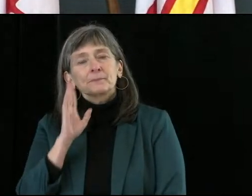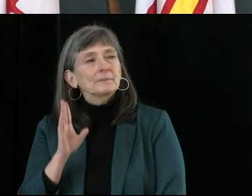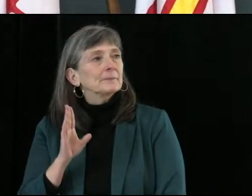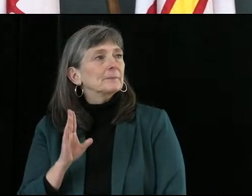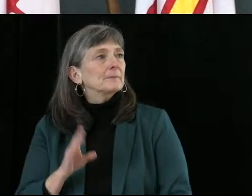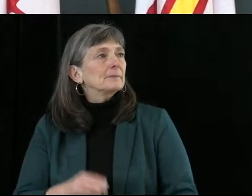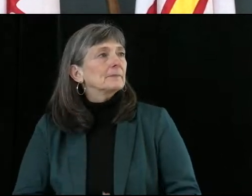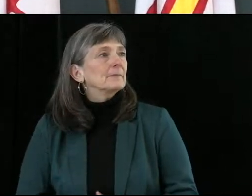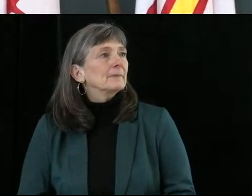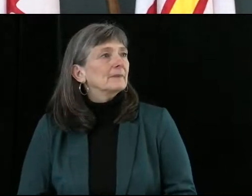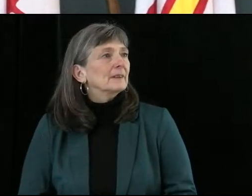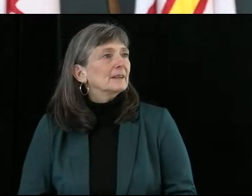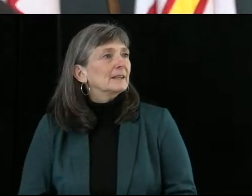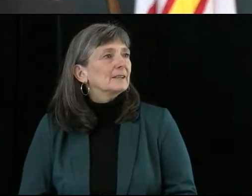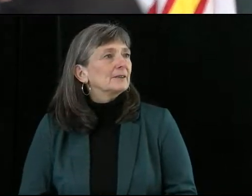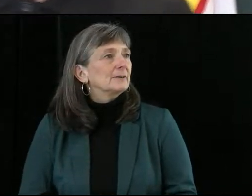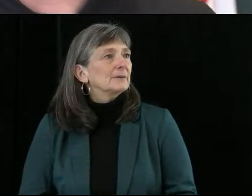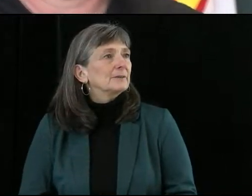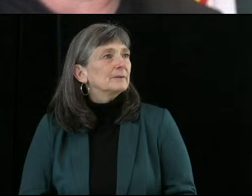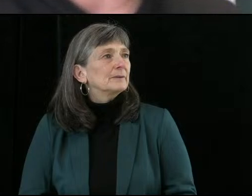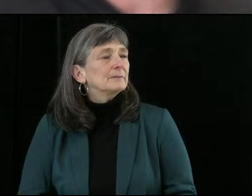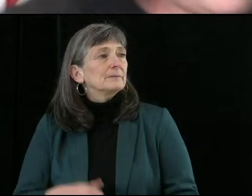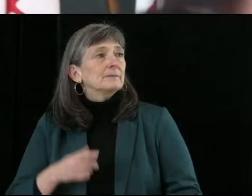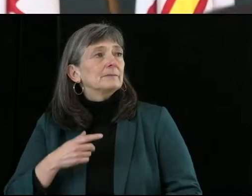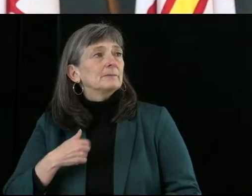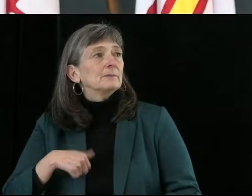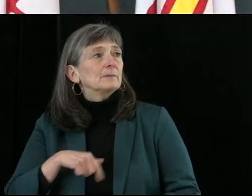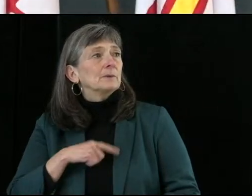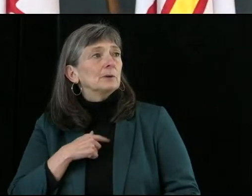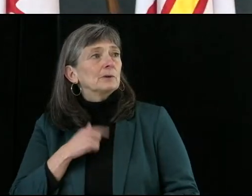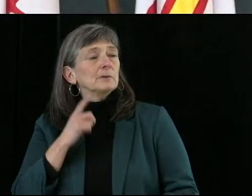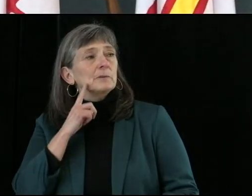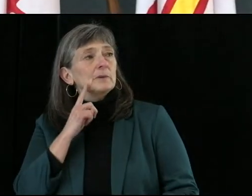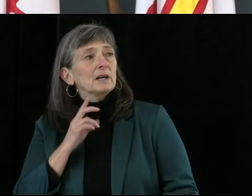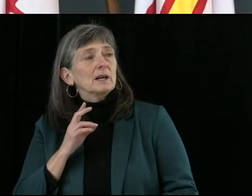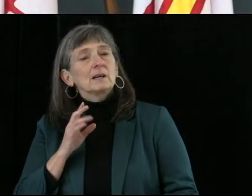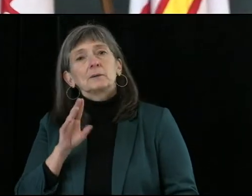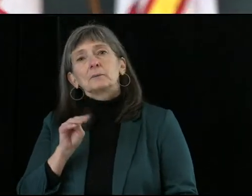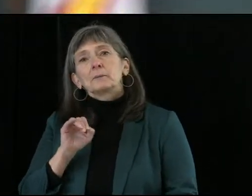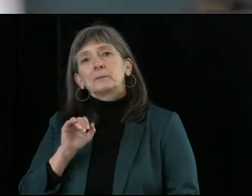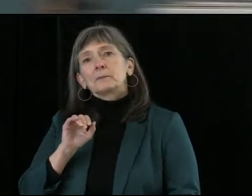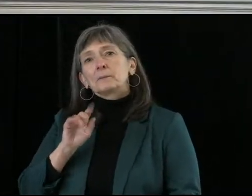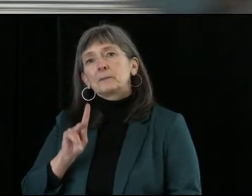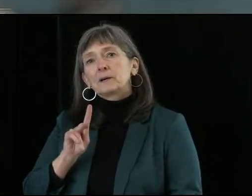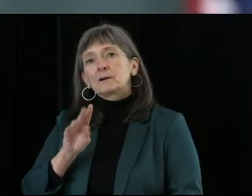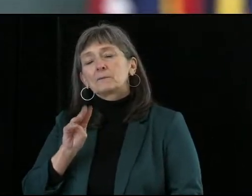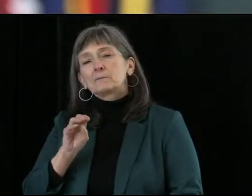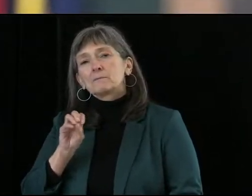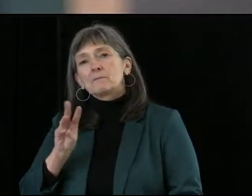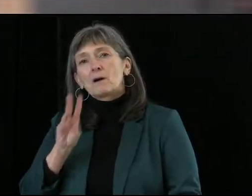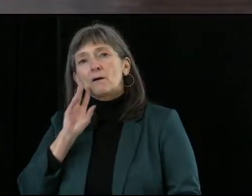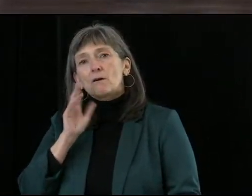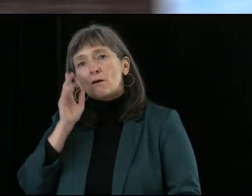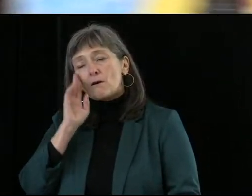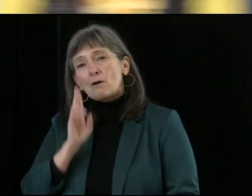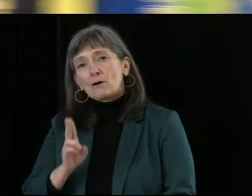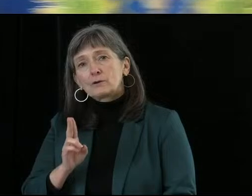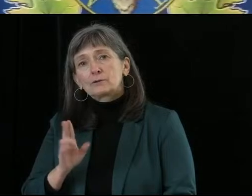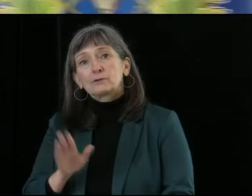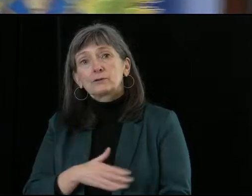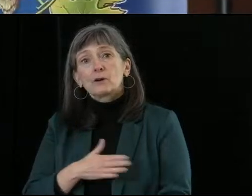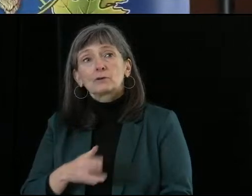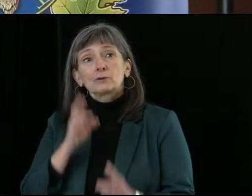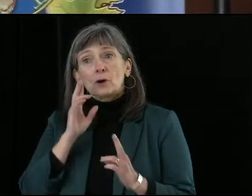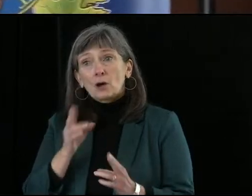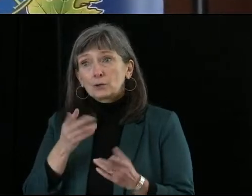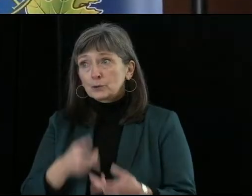I'm just here, we're going to play the Mi'kmaq honor song, and to honor those that are here and those